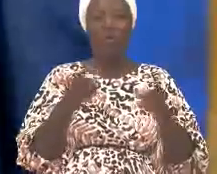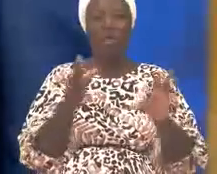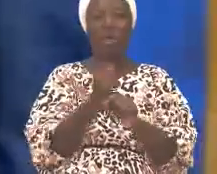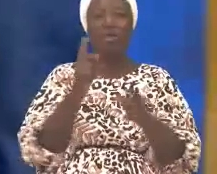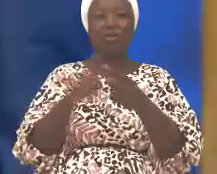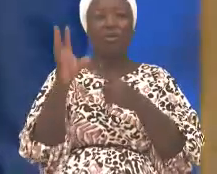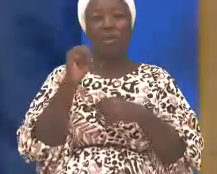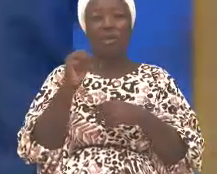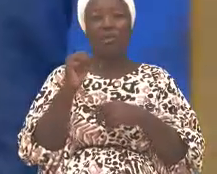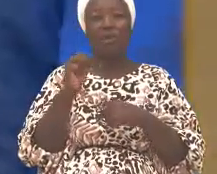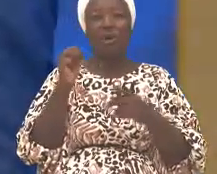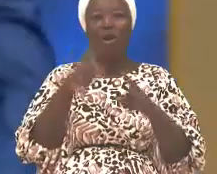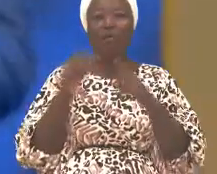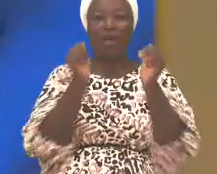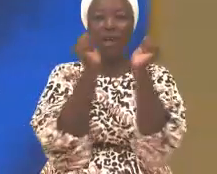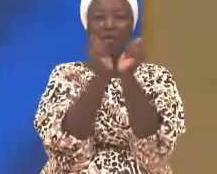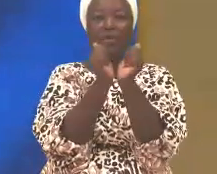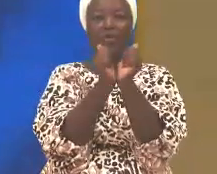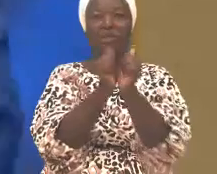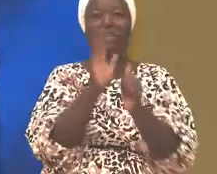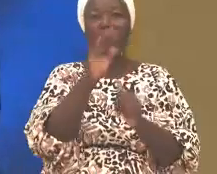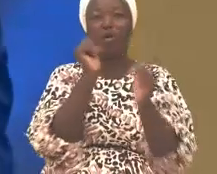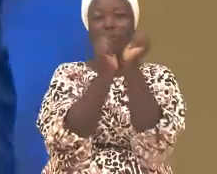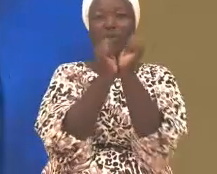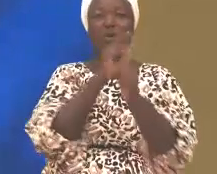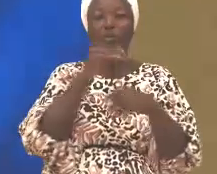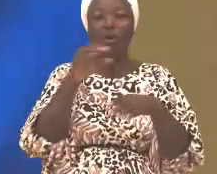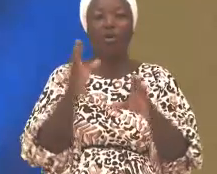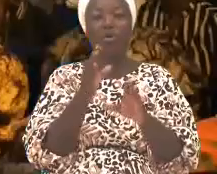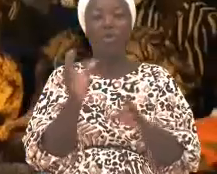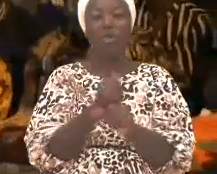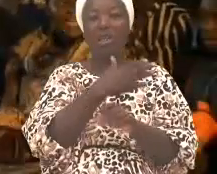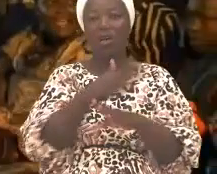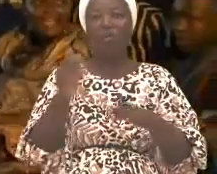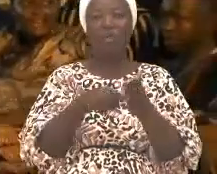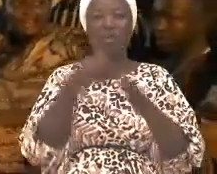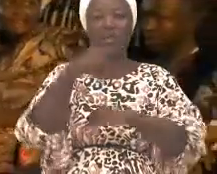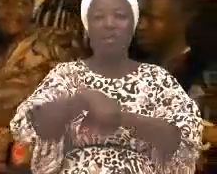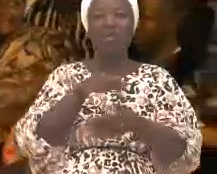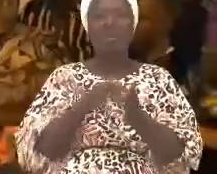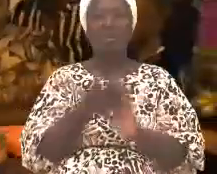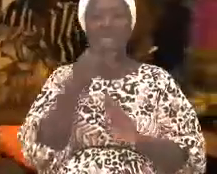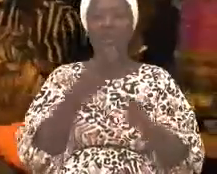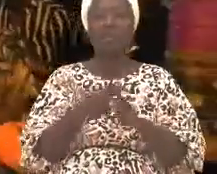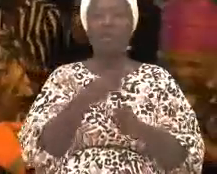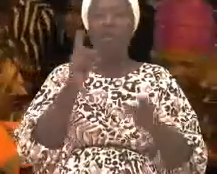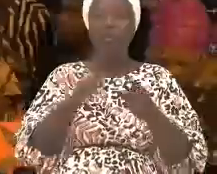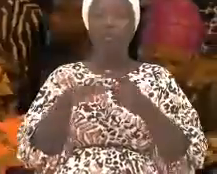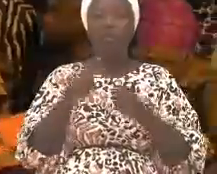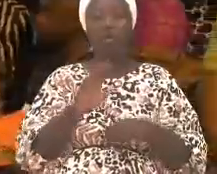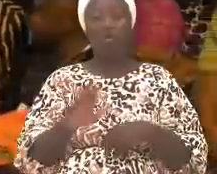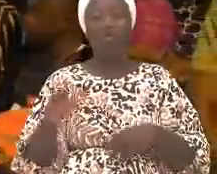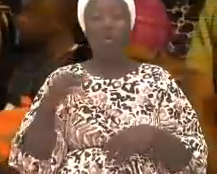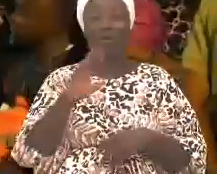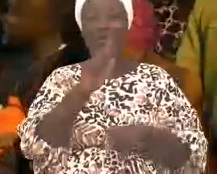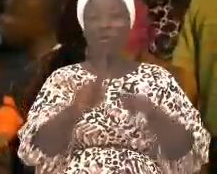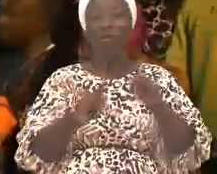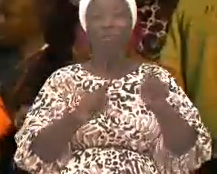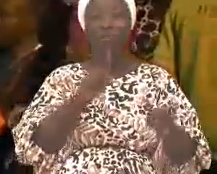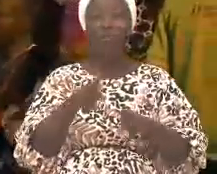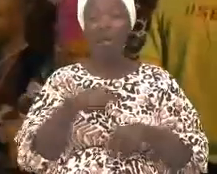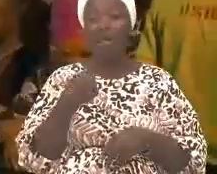of the captivity. Your captivity will be rolled away tonight. Unto the children of thy people and